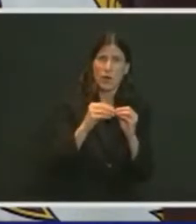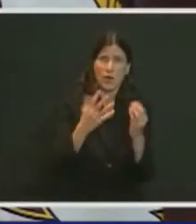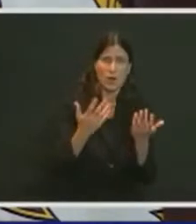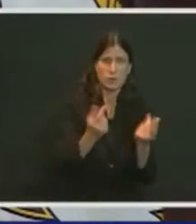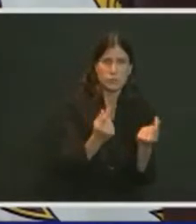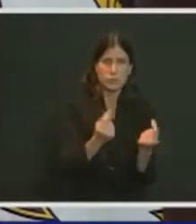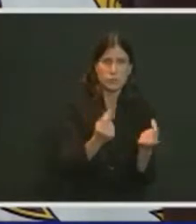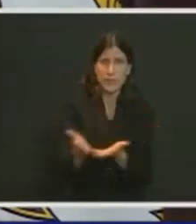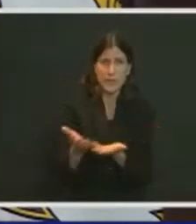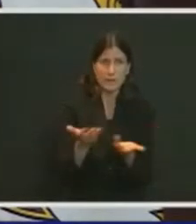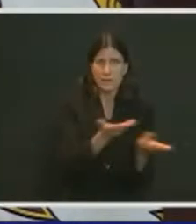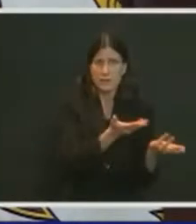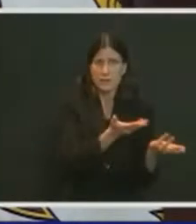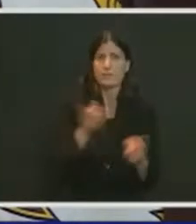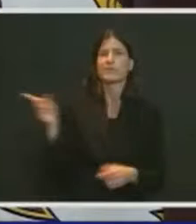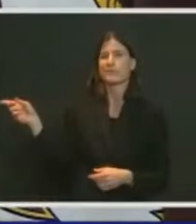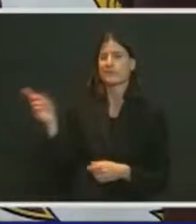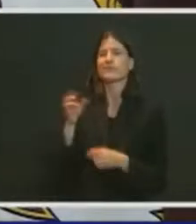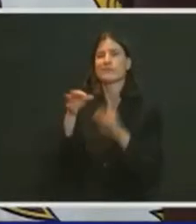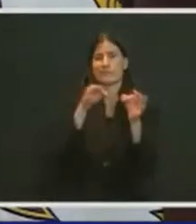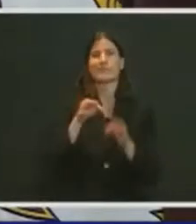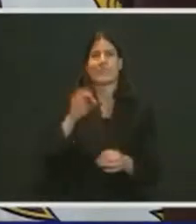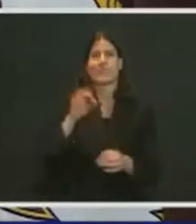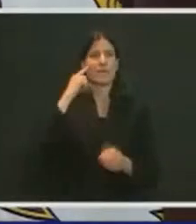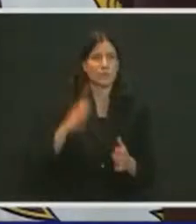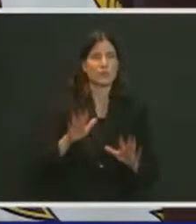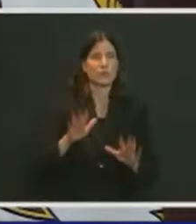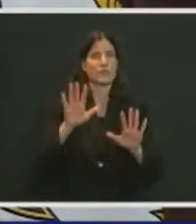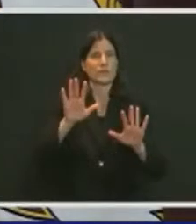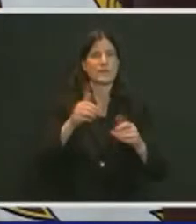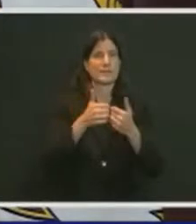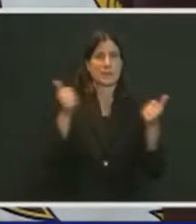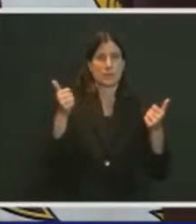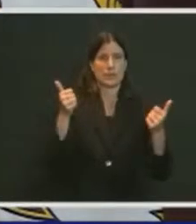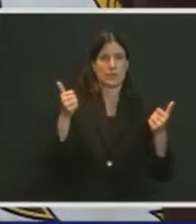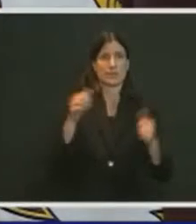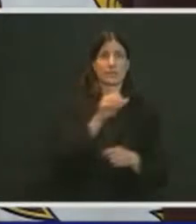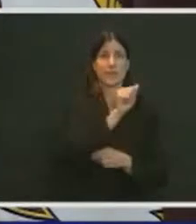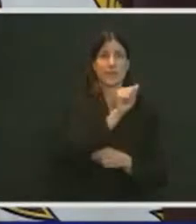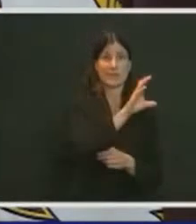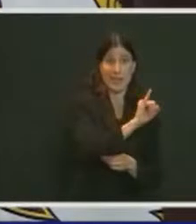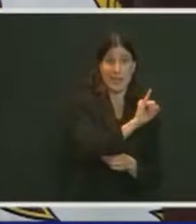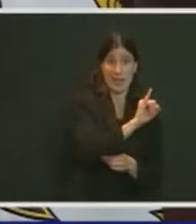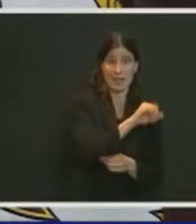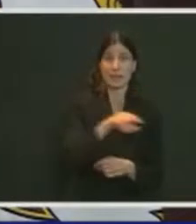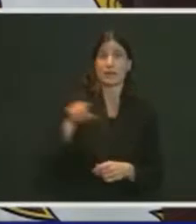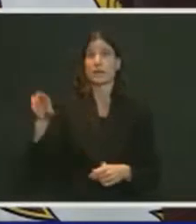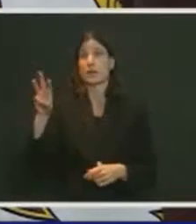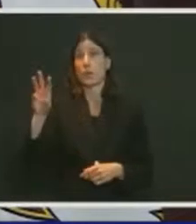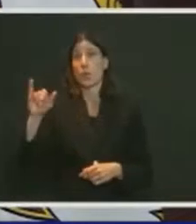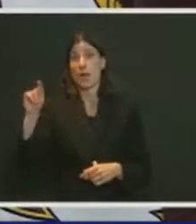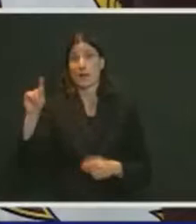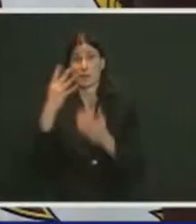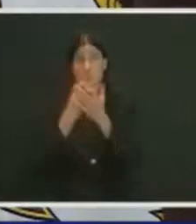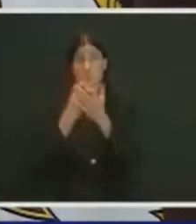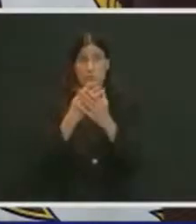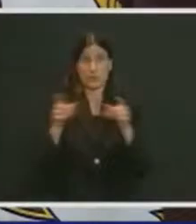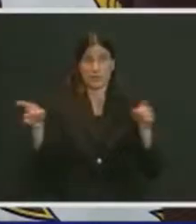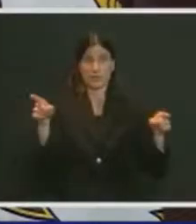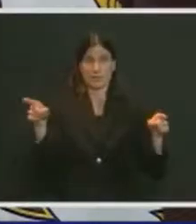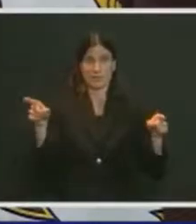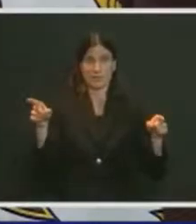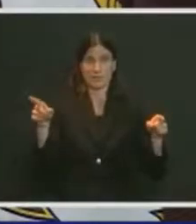So it's quite different how we're approaching the ACI. Like, we are aiming to test everyone, symptomatics